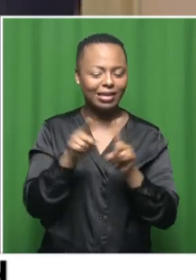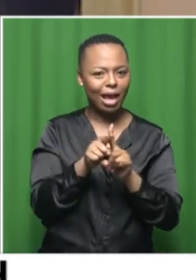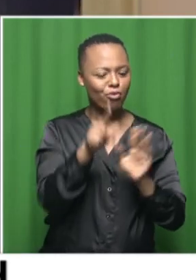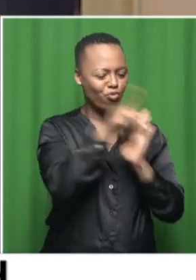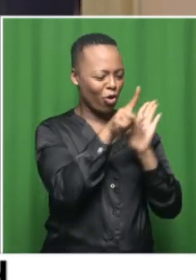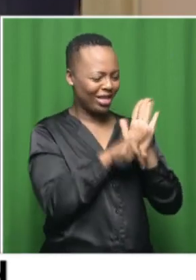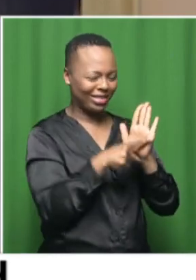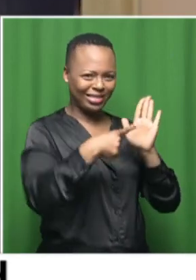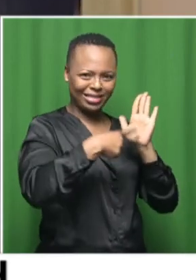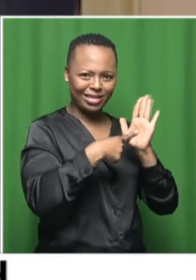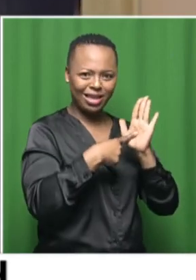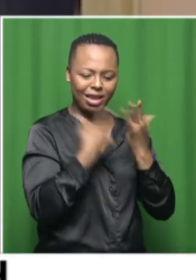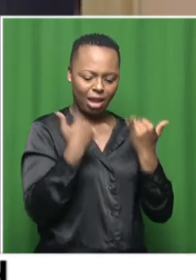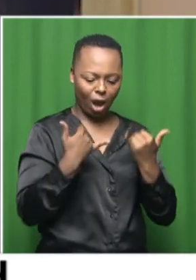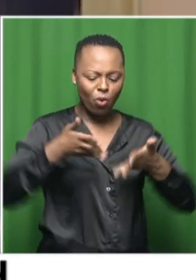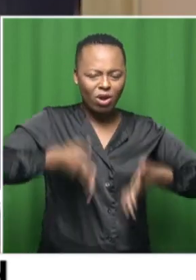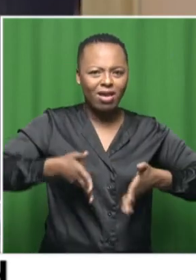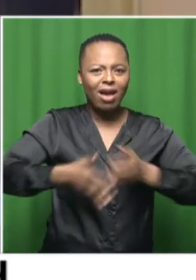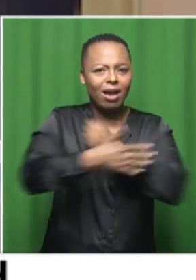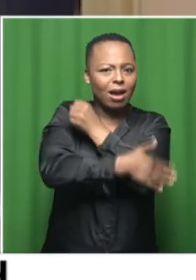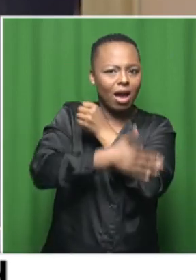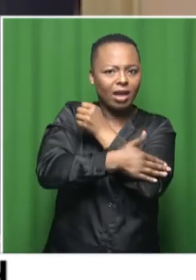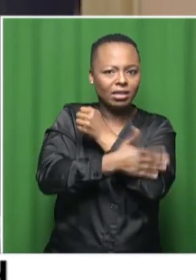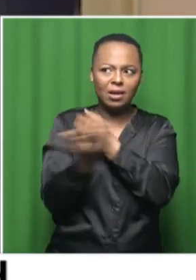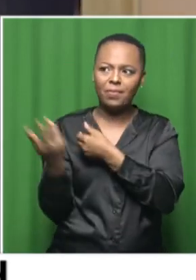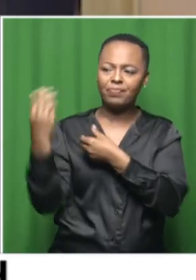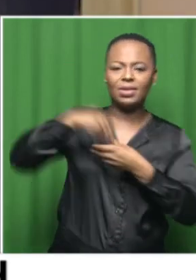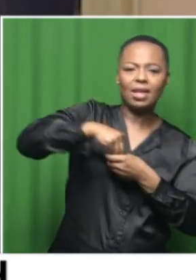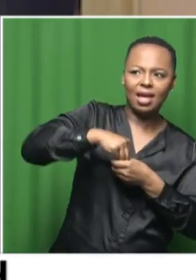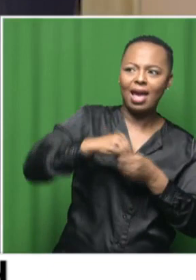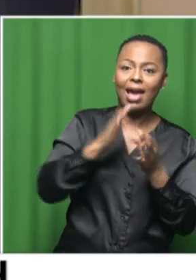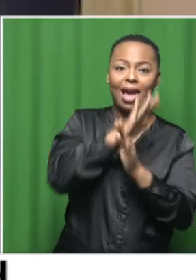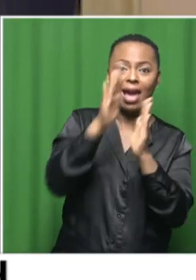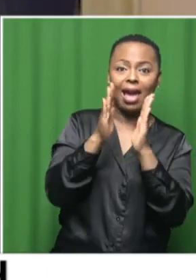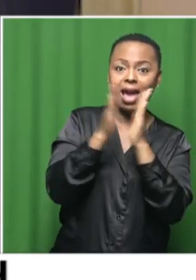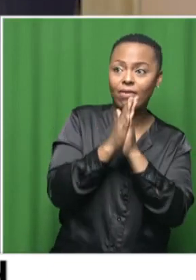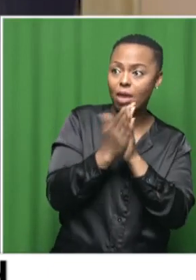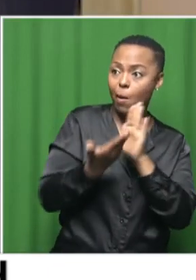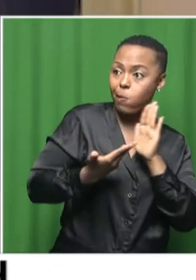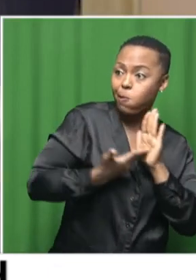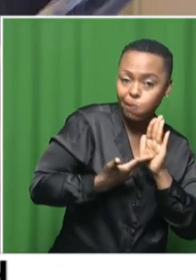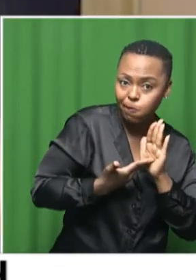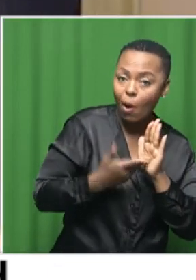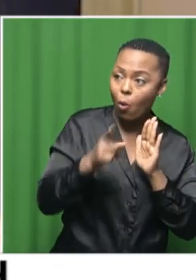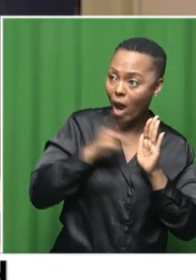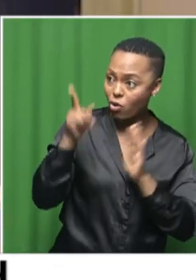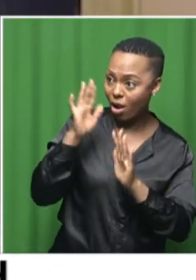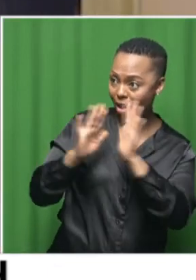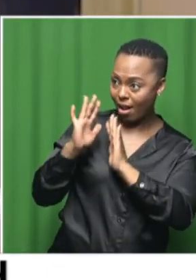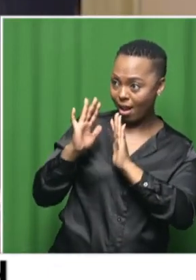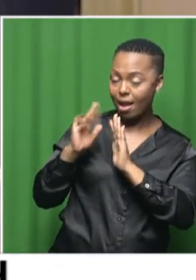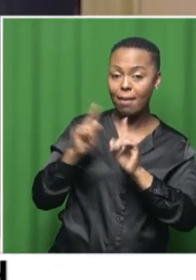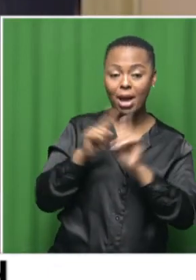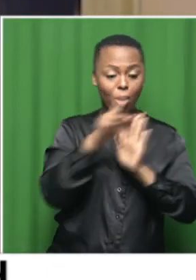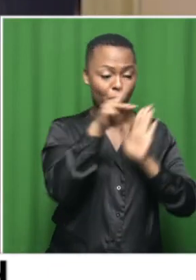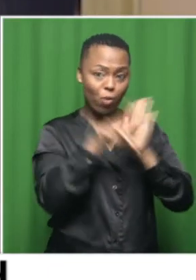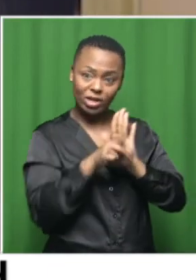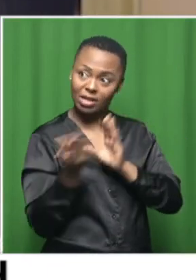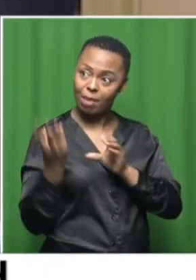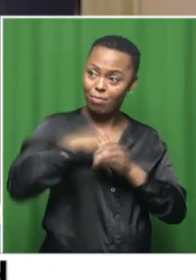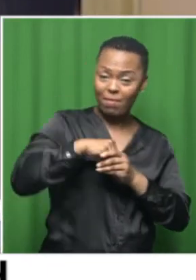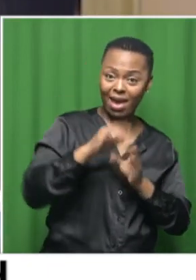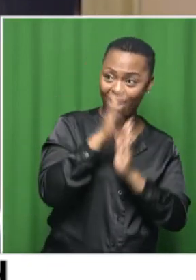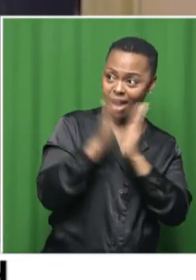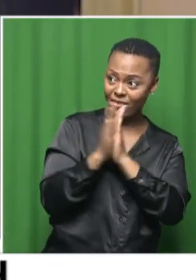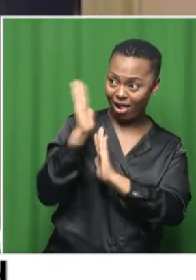country, does that actually encompass everything that you've told me now, or is that at variance, as we've seen so many